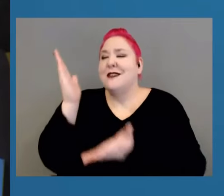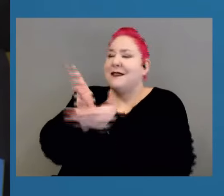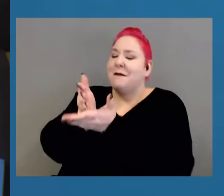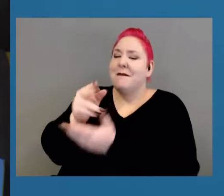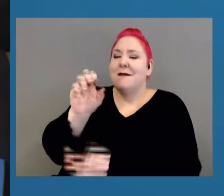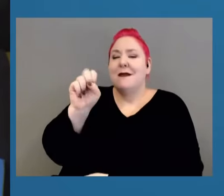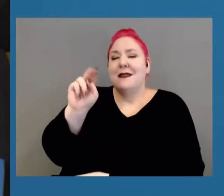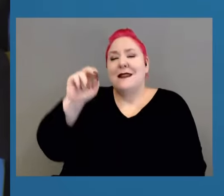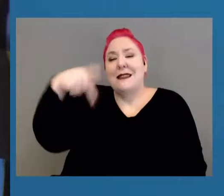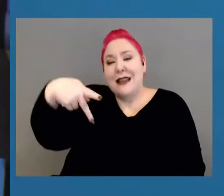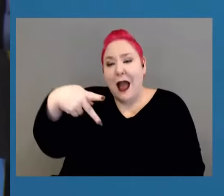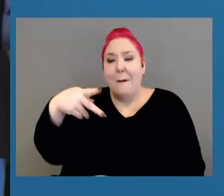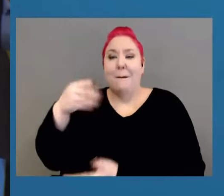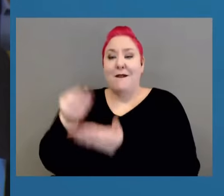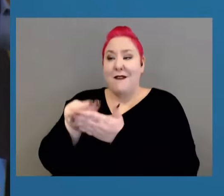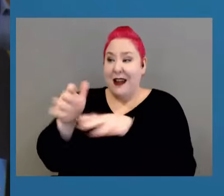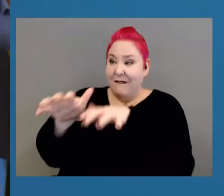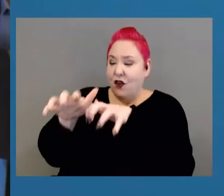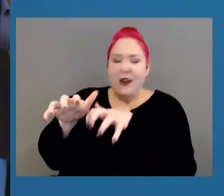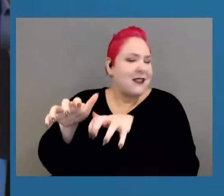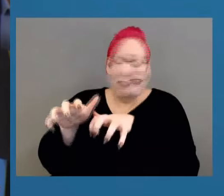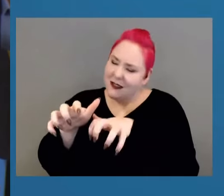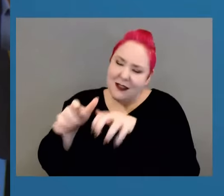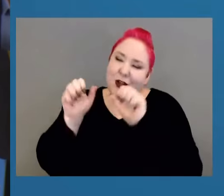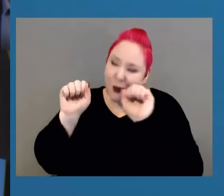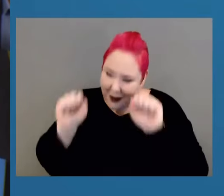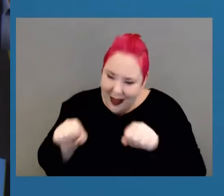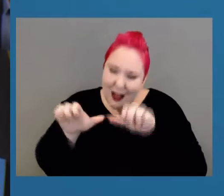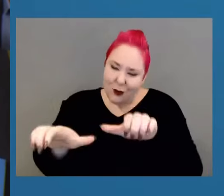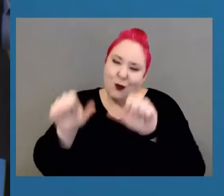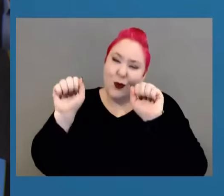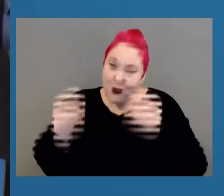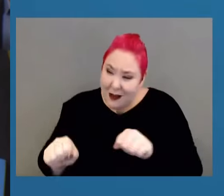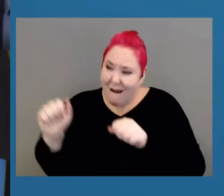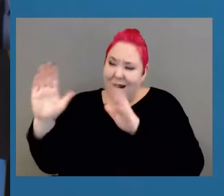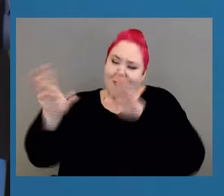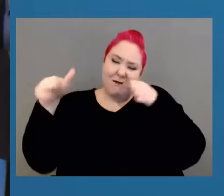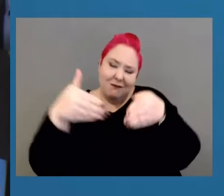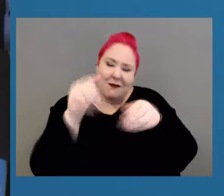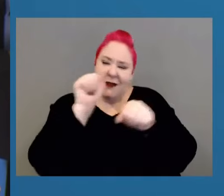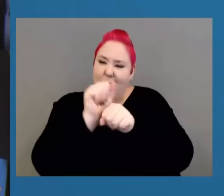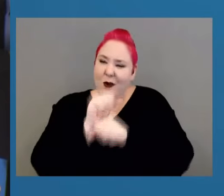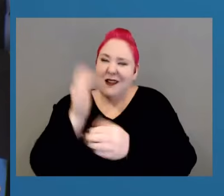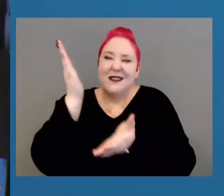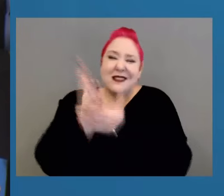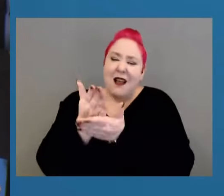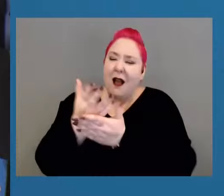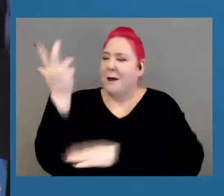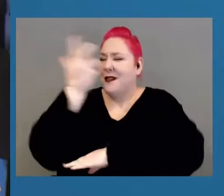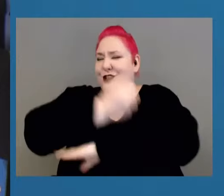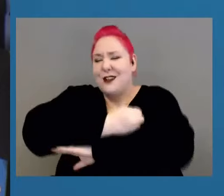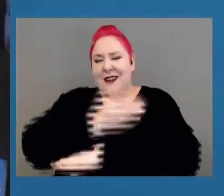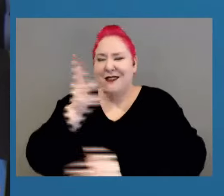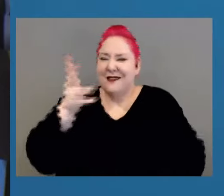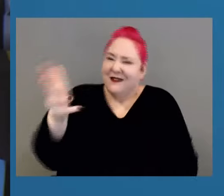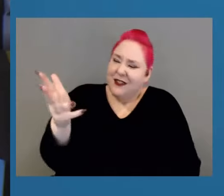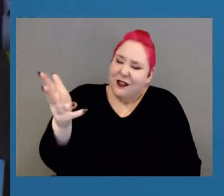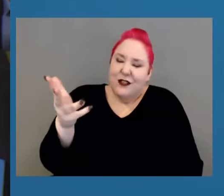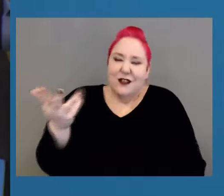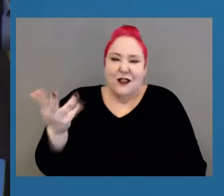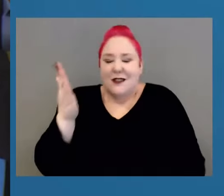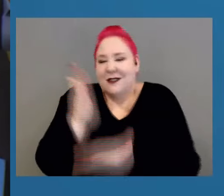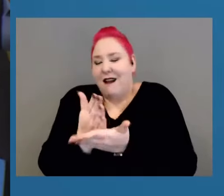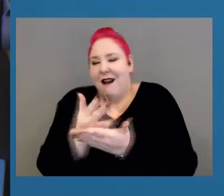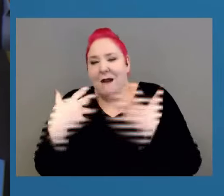do this. Get back to work. Stop the shutdown. Stop taking away health care.